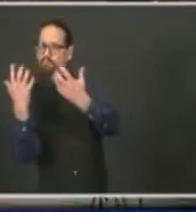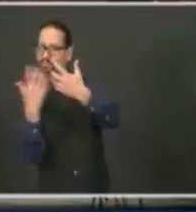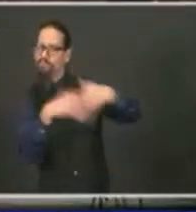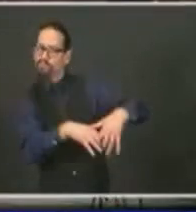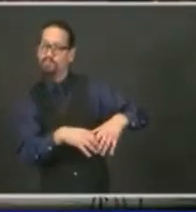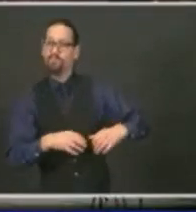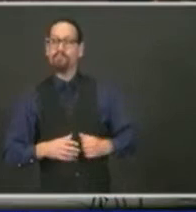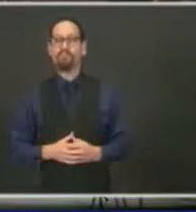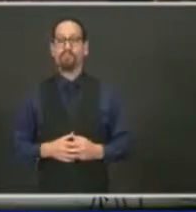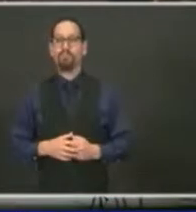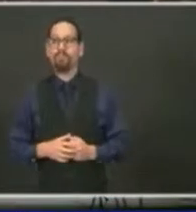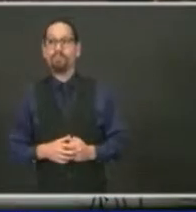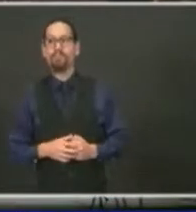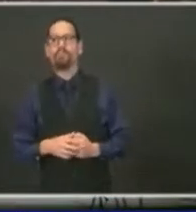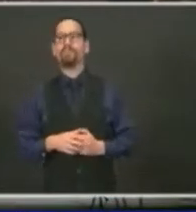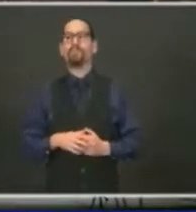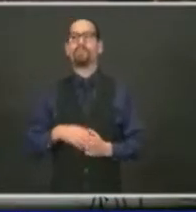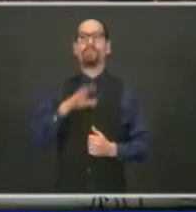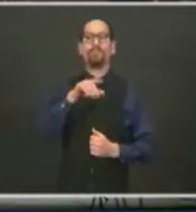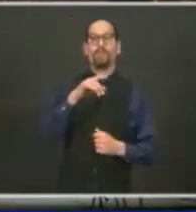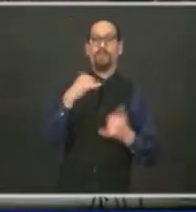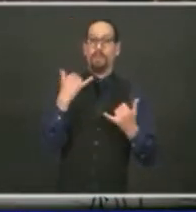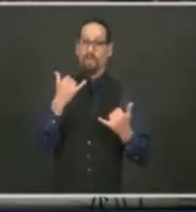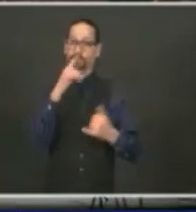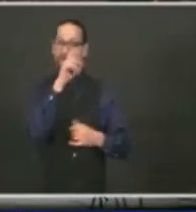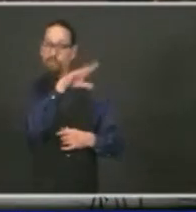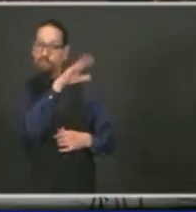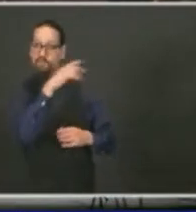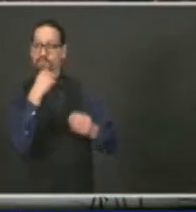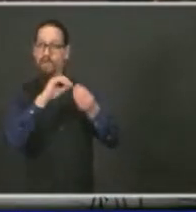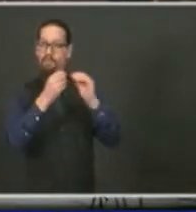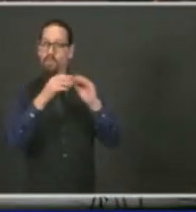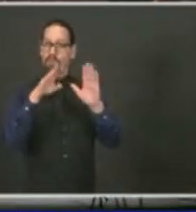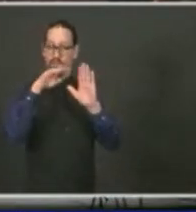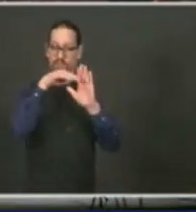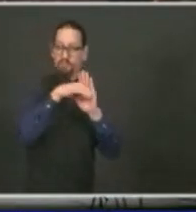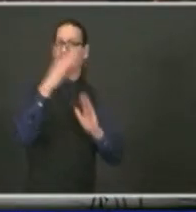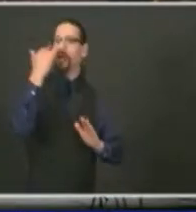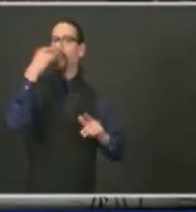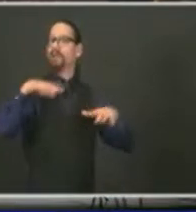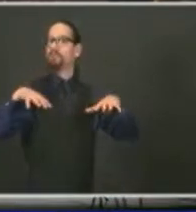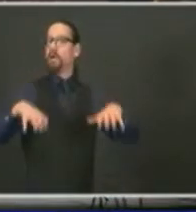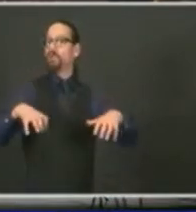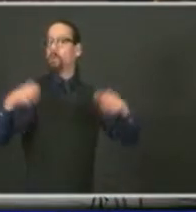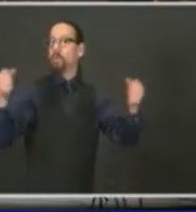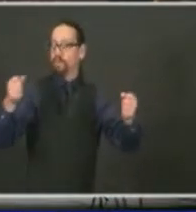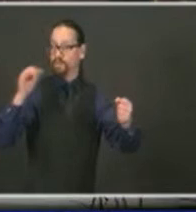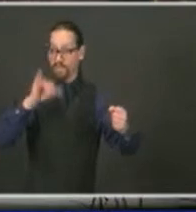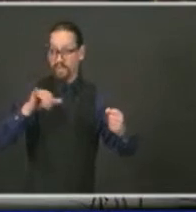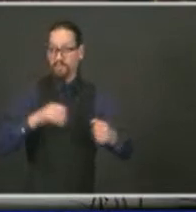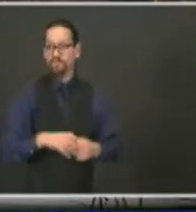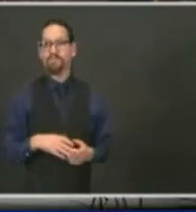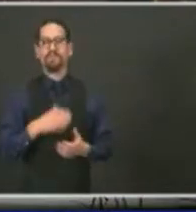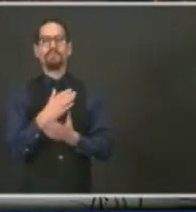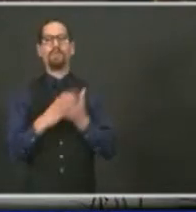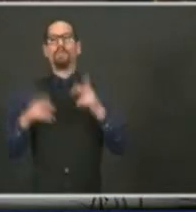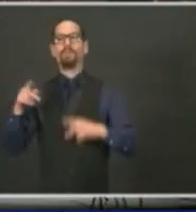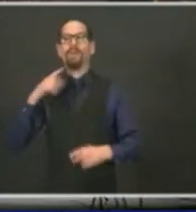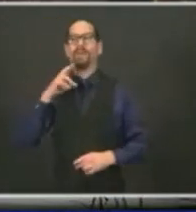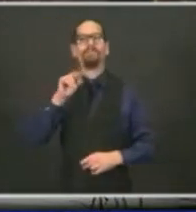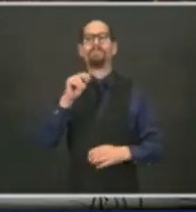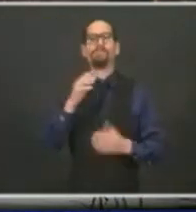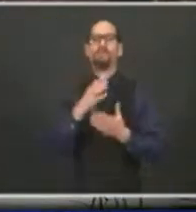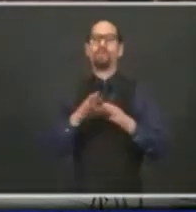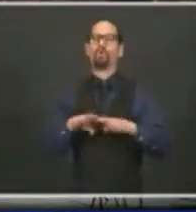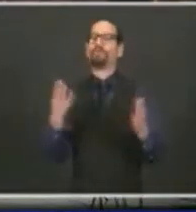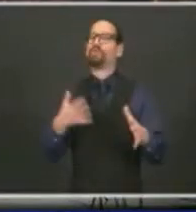with helping stabilize our situation right now. What would you say to somebody who's concerned that we're now opening up too quickly and that we're going to be right back in the same situation, especially